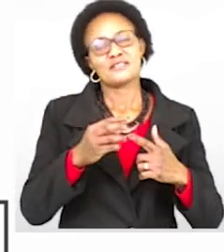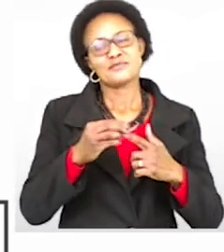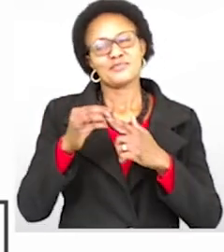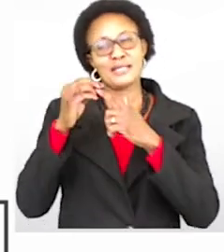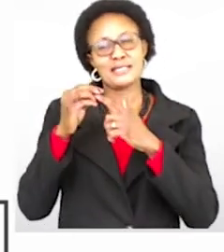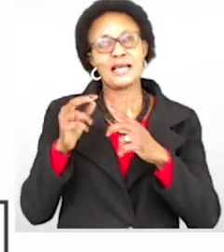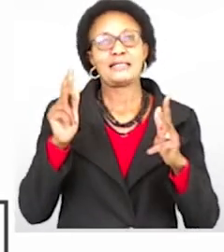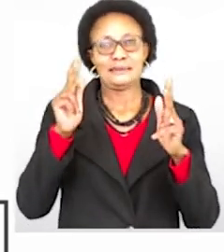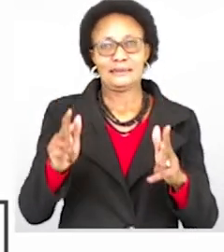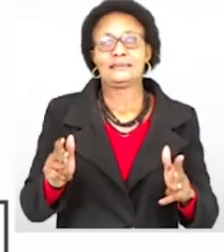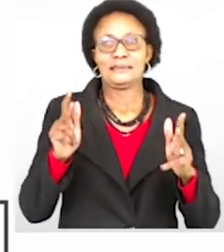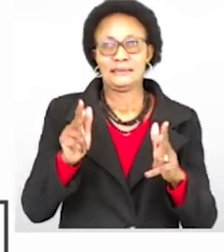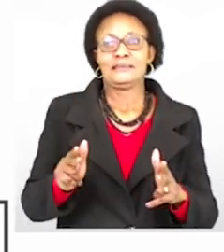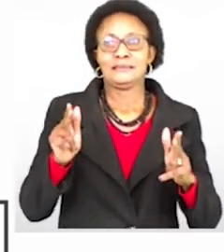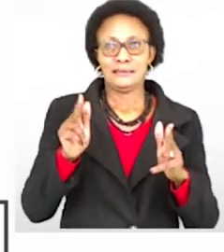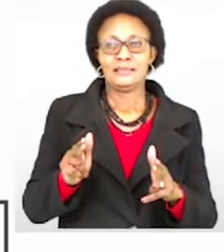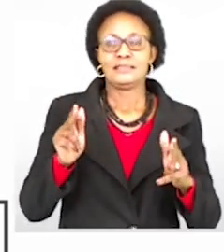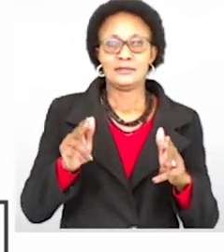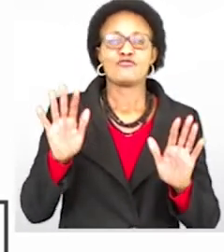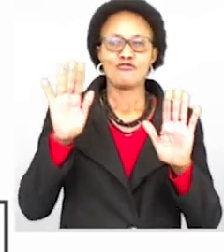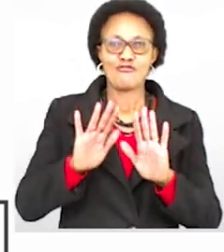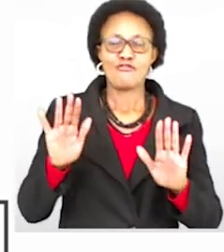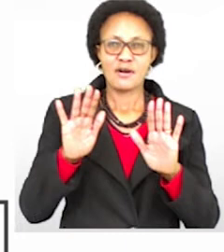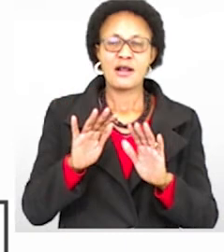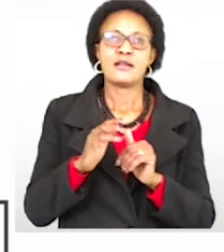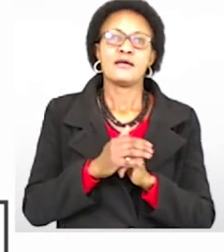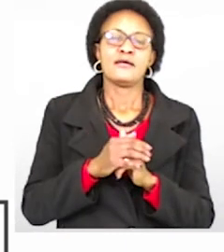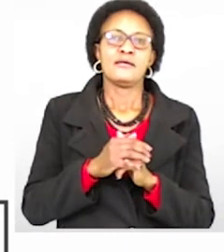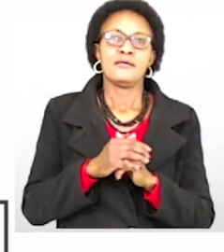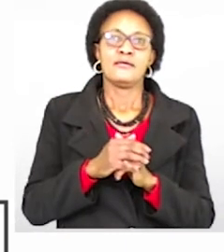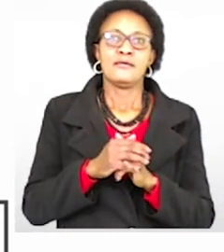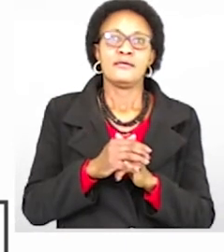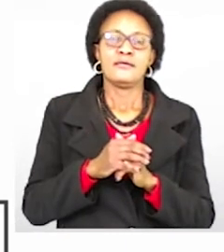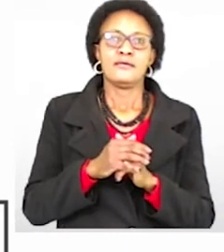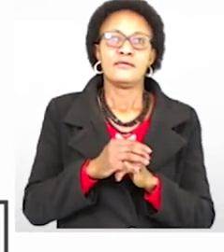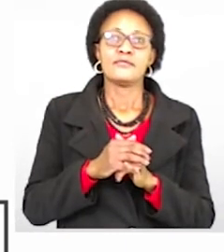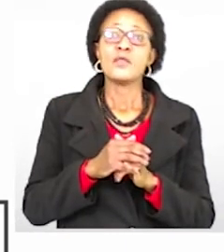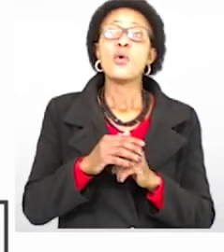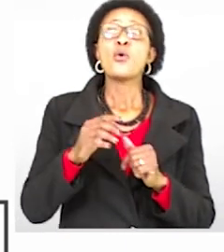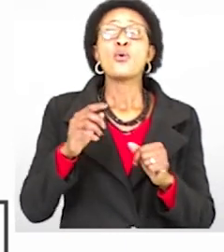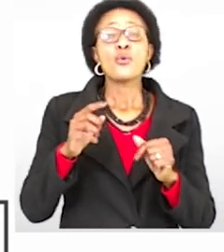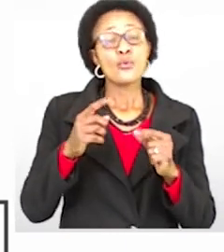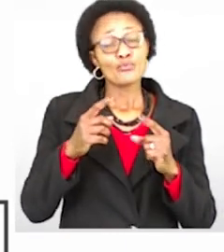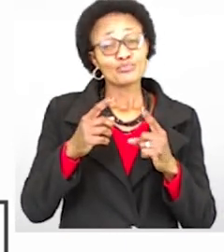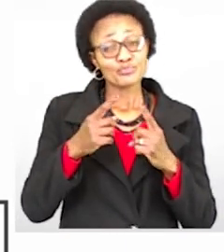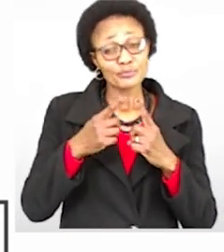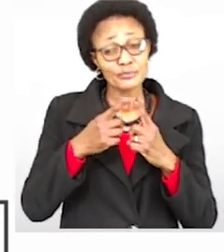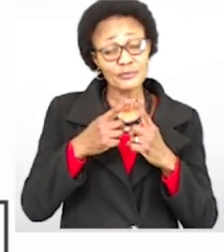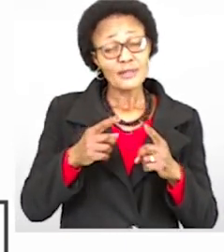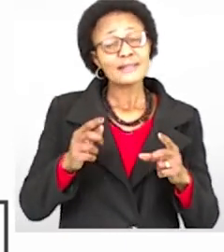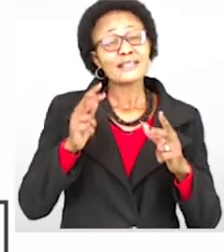Every town has a railroad going through it where a train can stop to pick up people